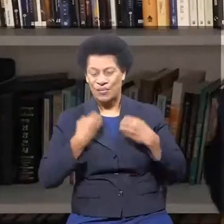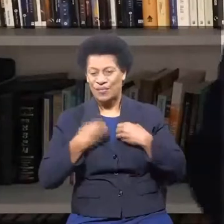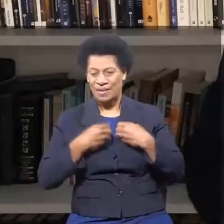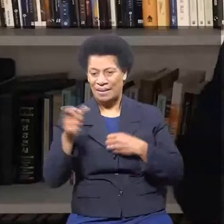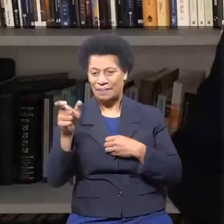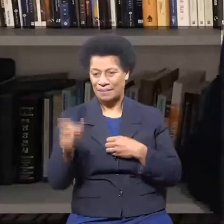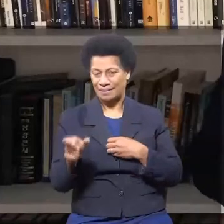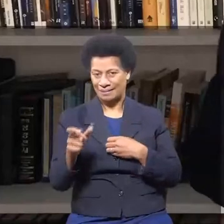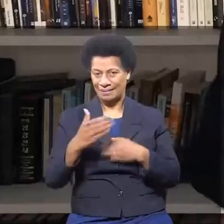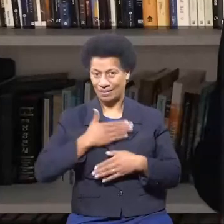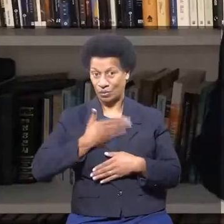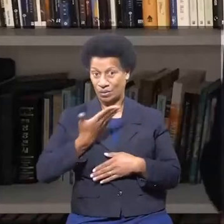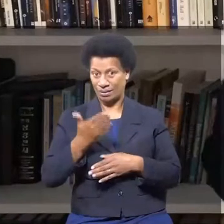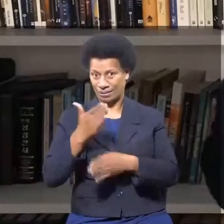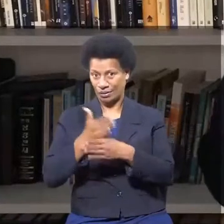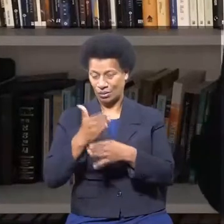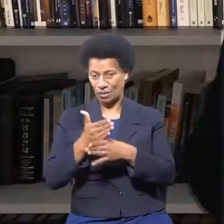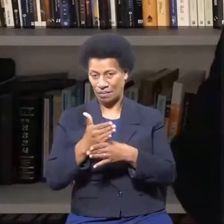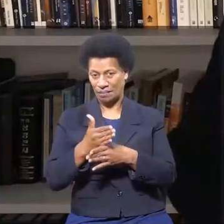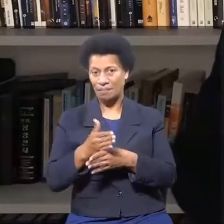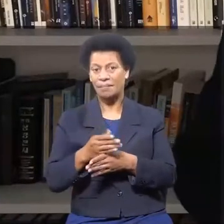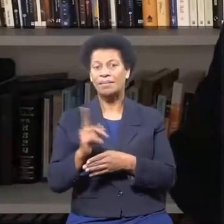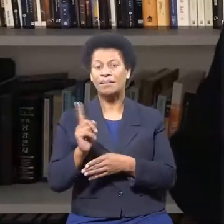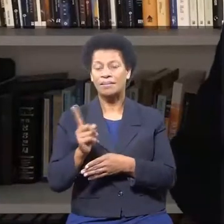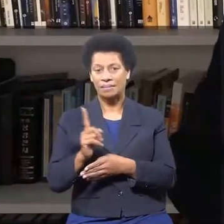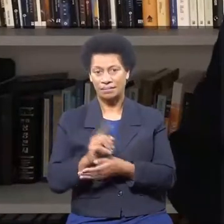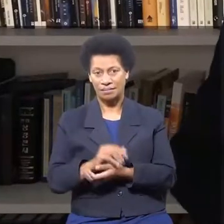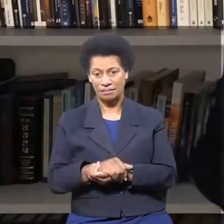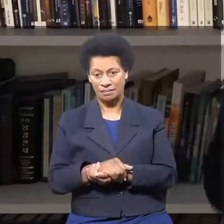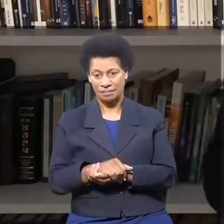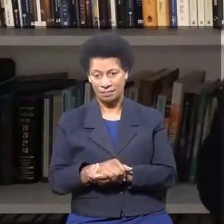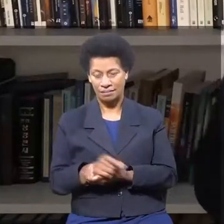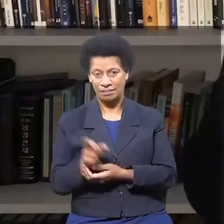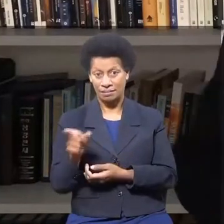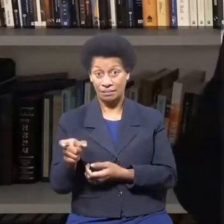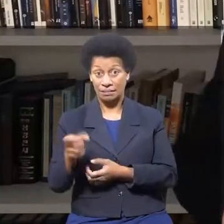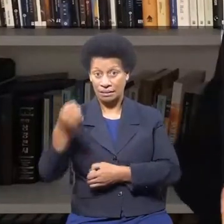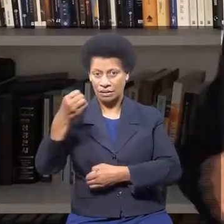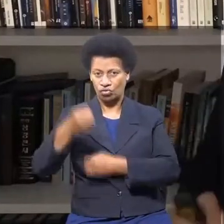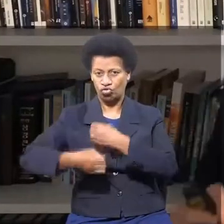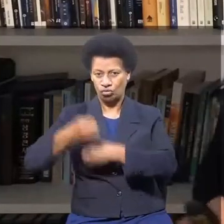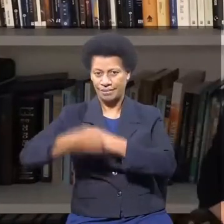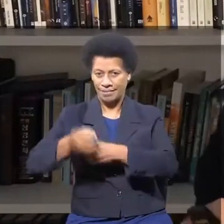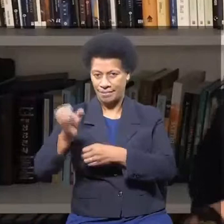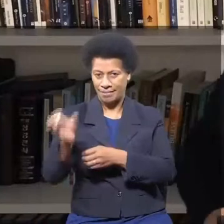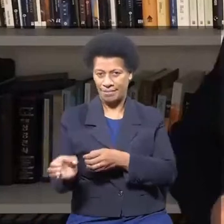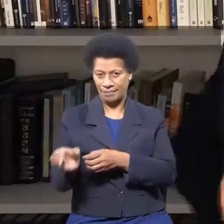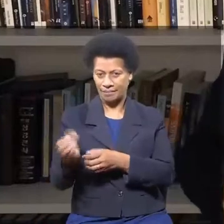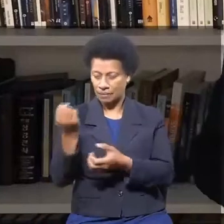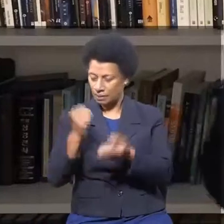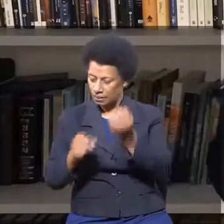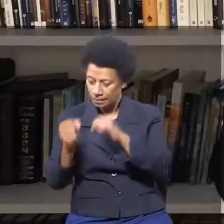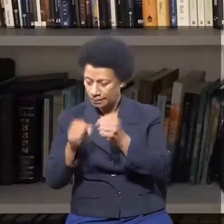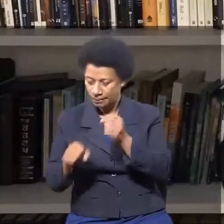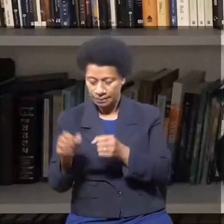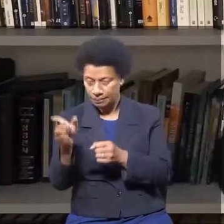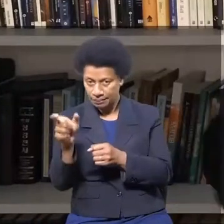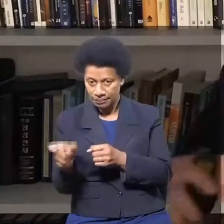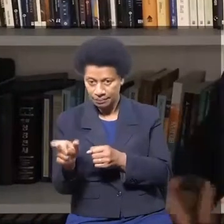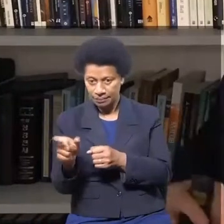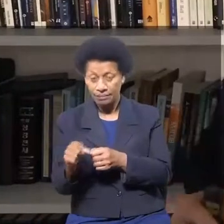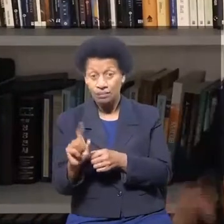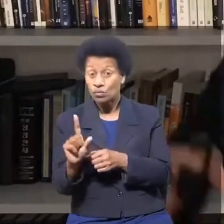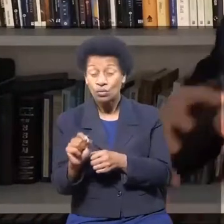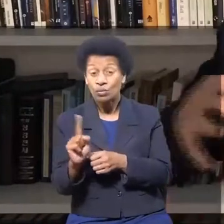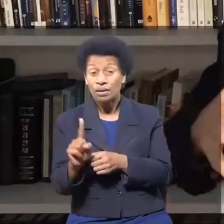person. He has a really fun and interesting job. He is a molecular engineer. He's a molecular scientist. And what